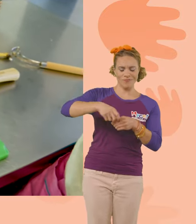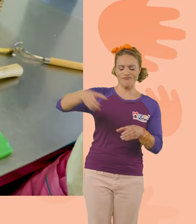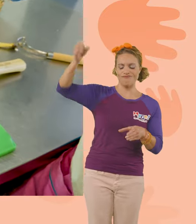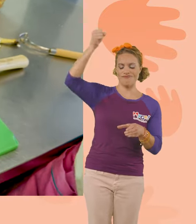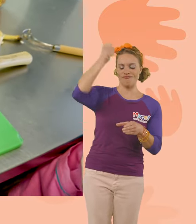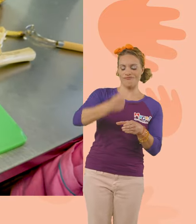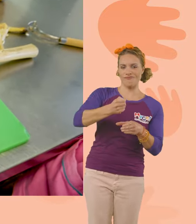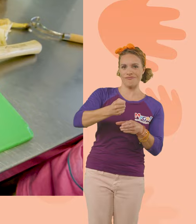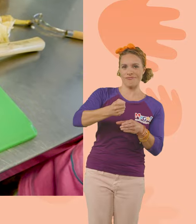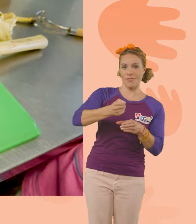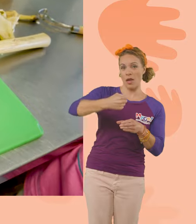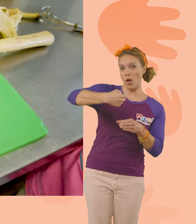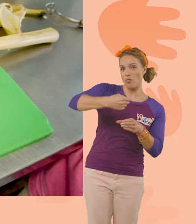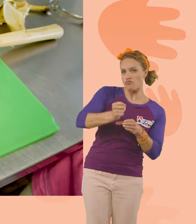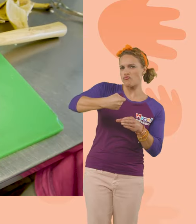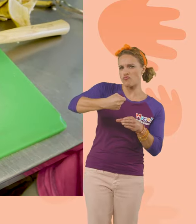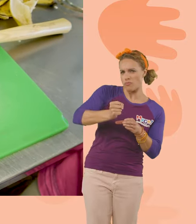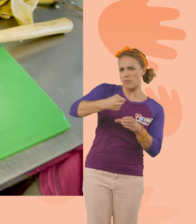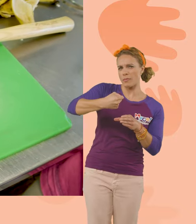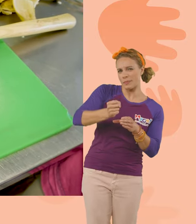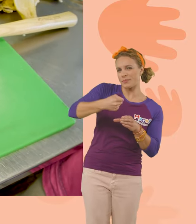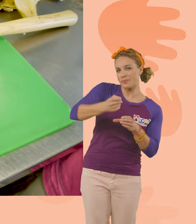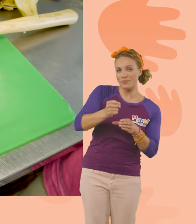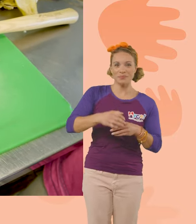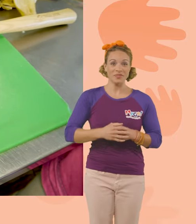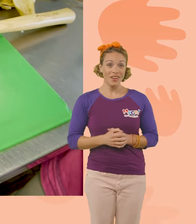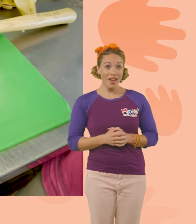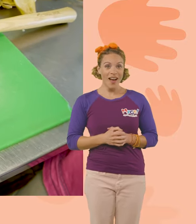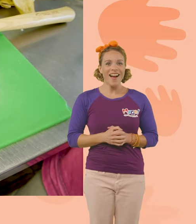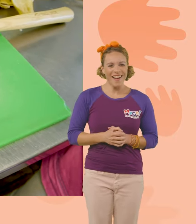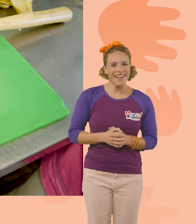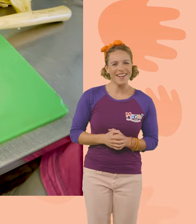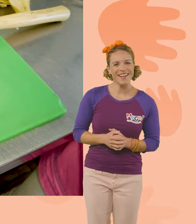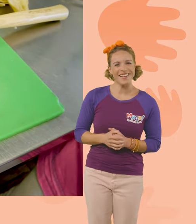on top, and then give it a little twist.